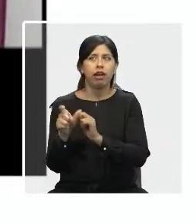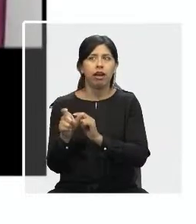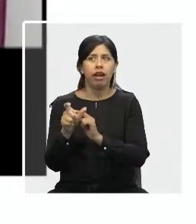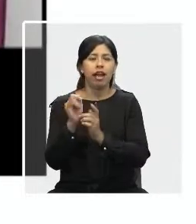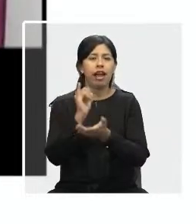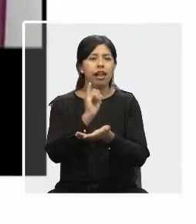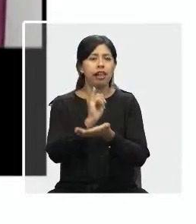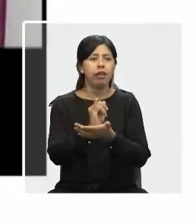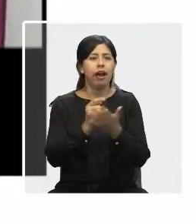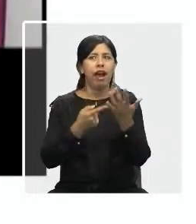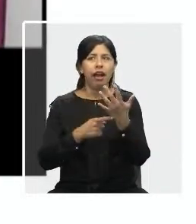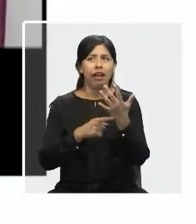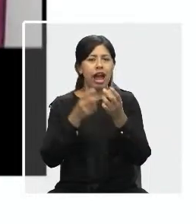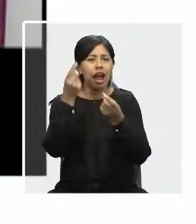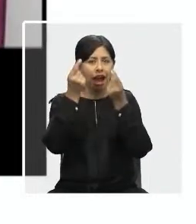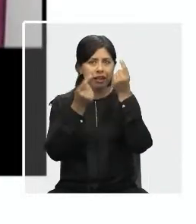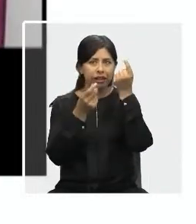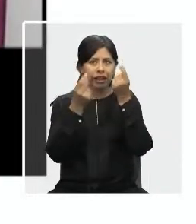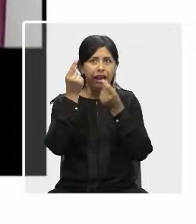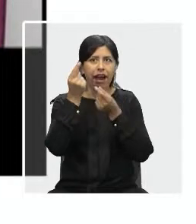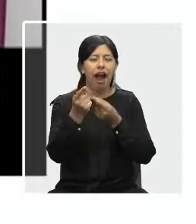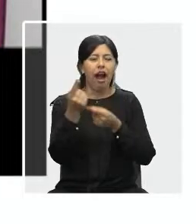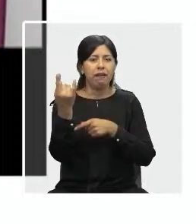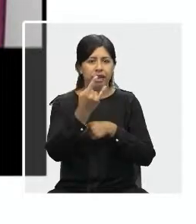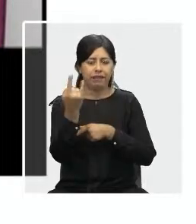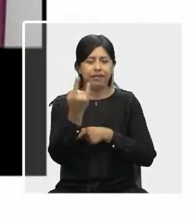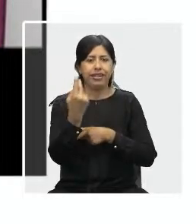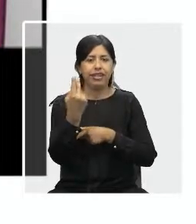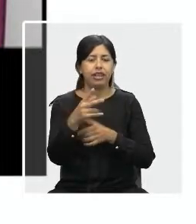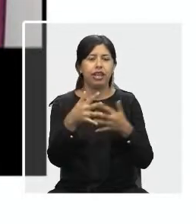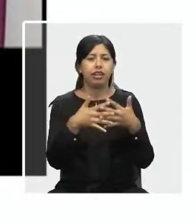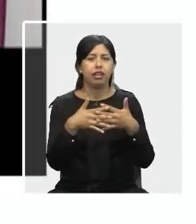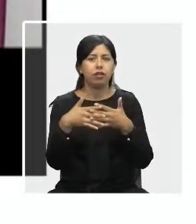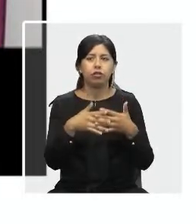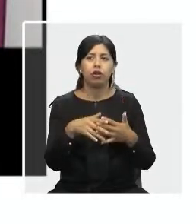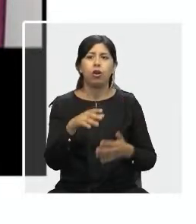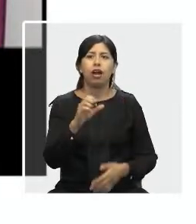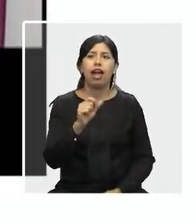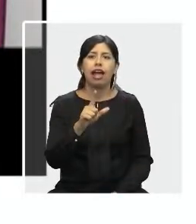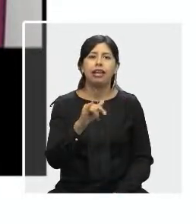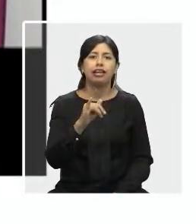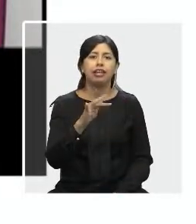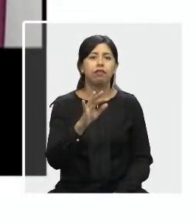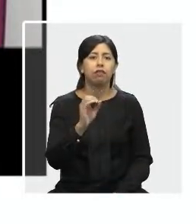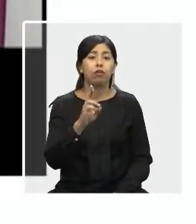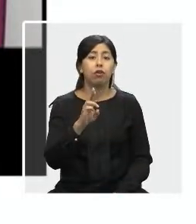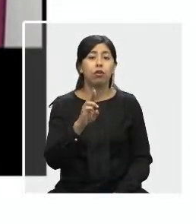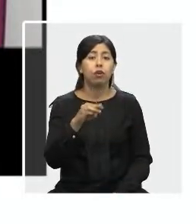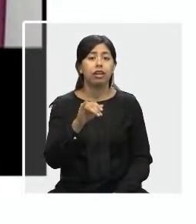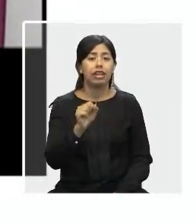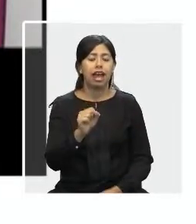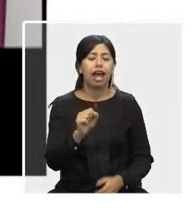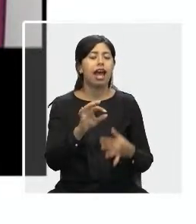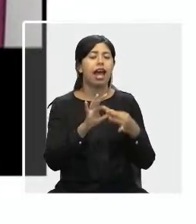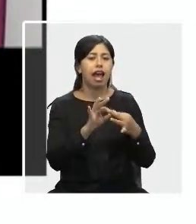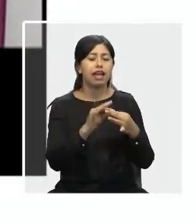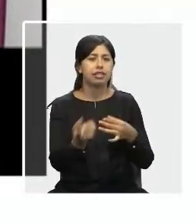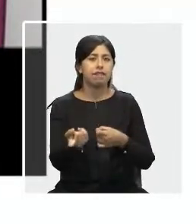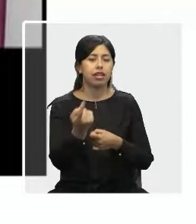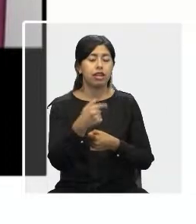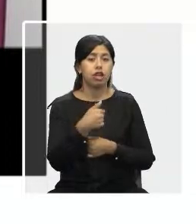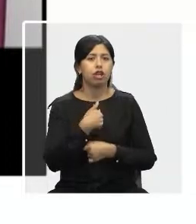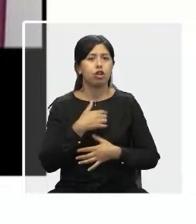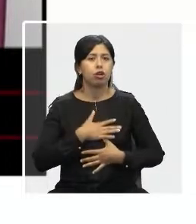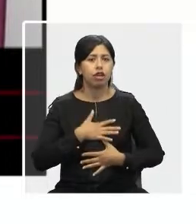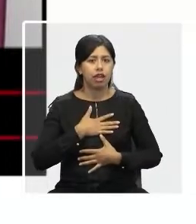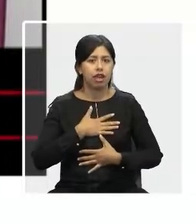of California. Ellie. Thanks for coming in today. I was created to talk to people in a safe and secure environment. I'm not